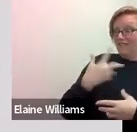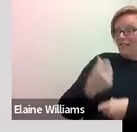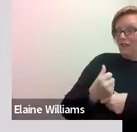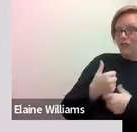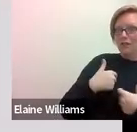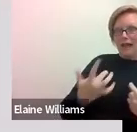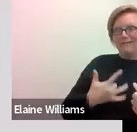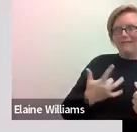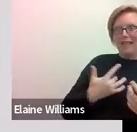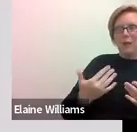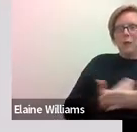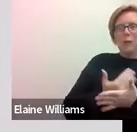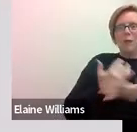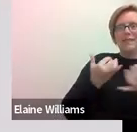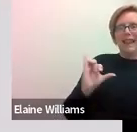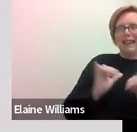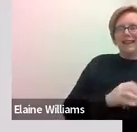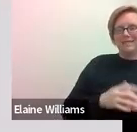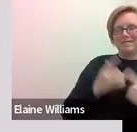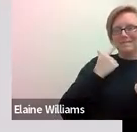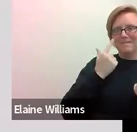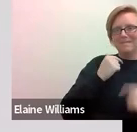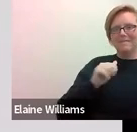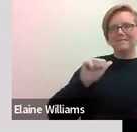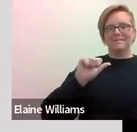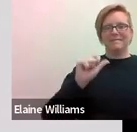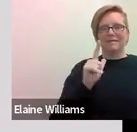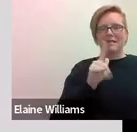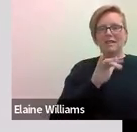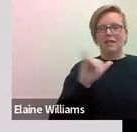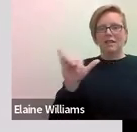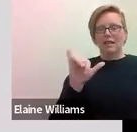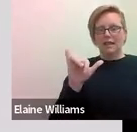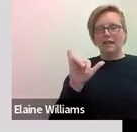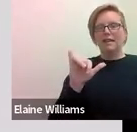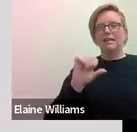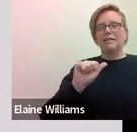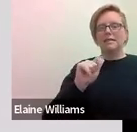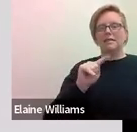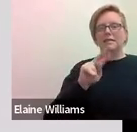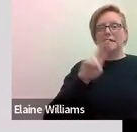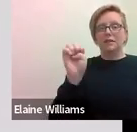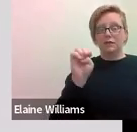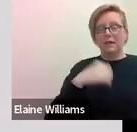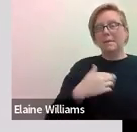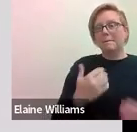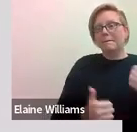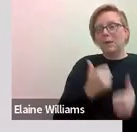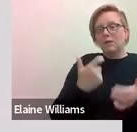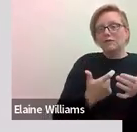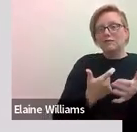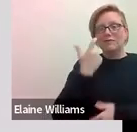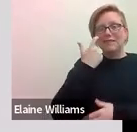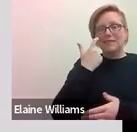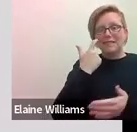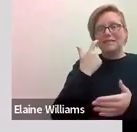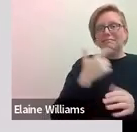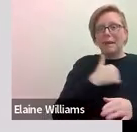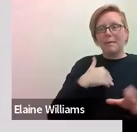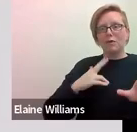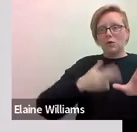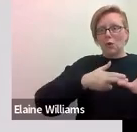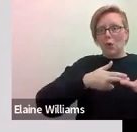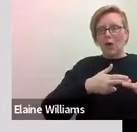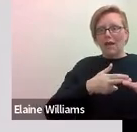new. Ashley? Hi guys, I am Ashley Saftery and I am the newest member of the monitoring team and I definitely